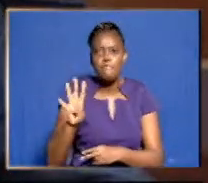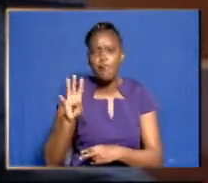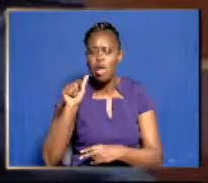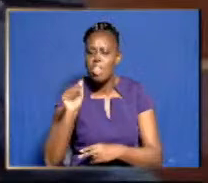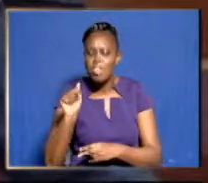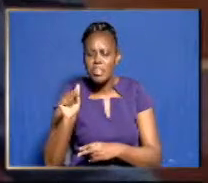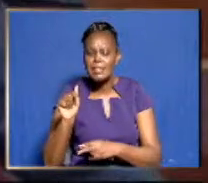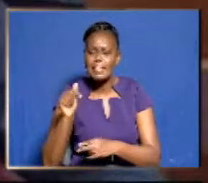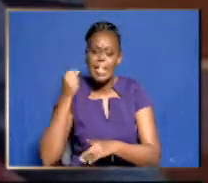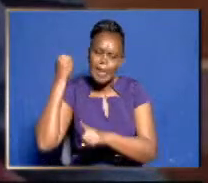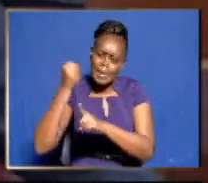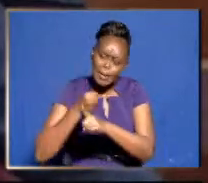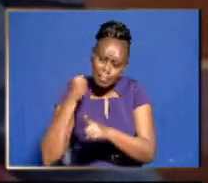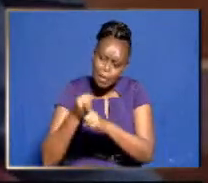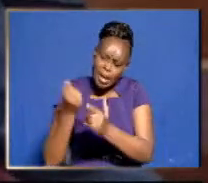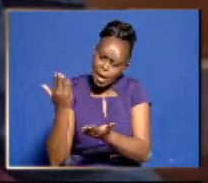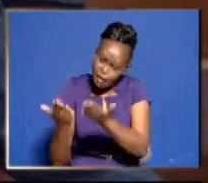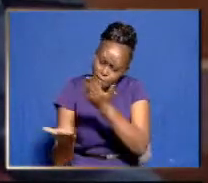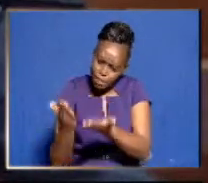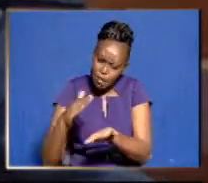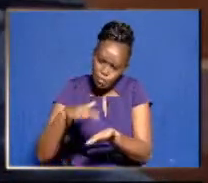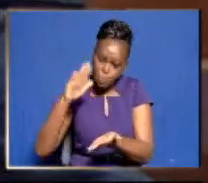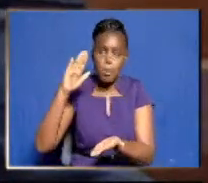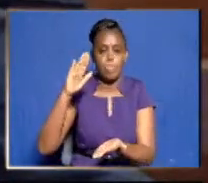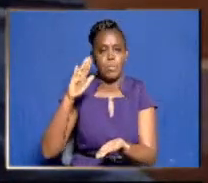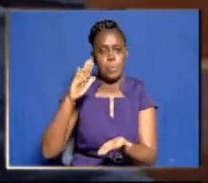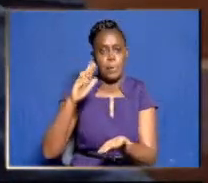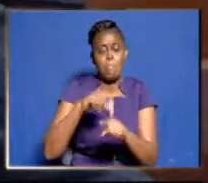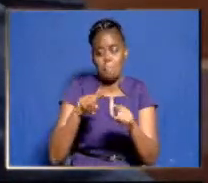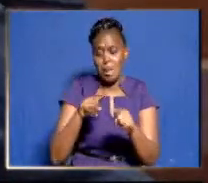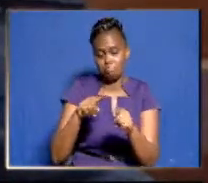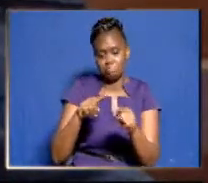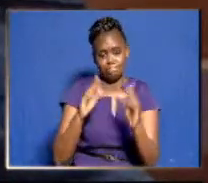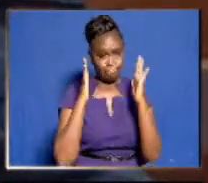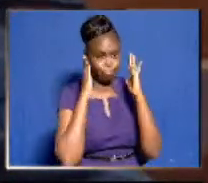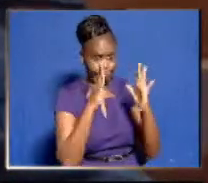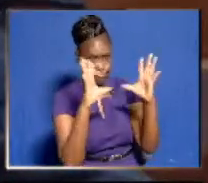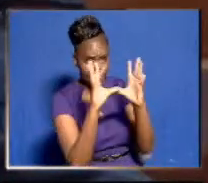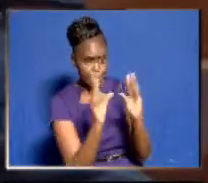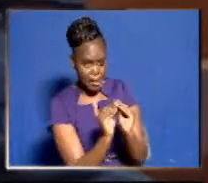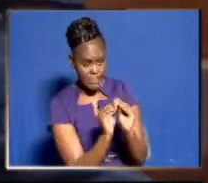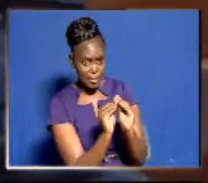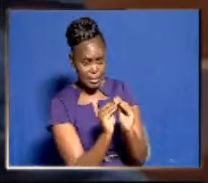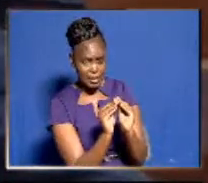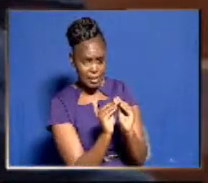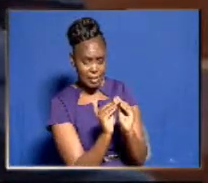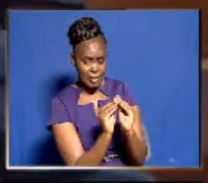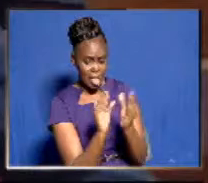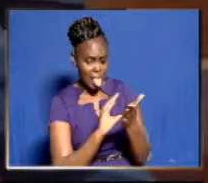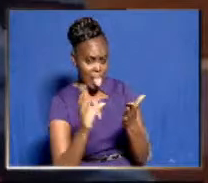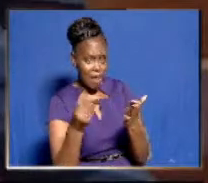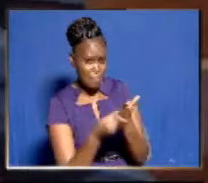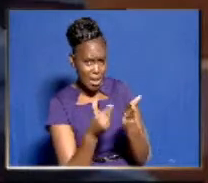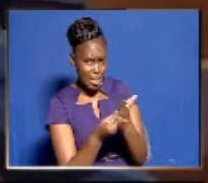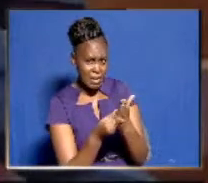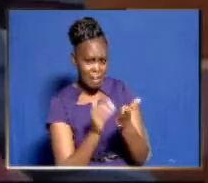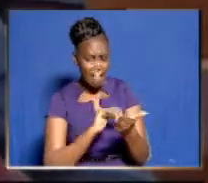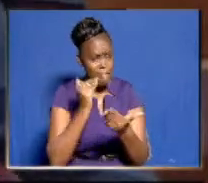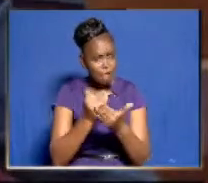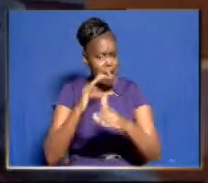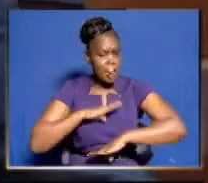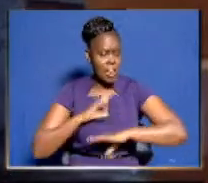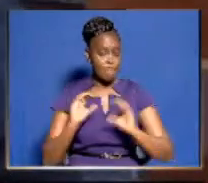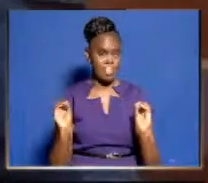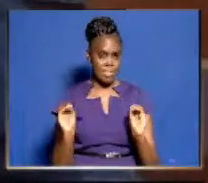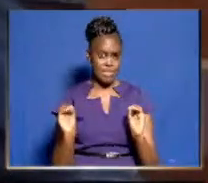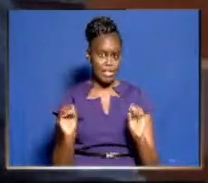evaluation, very regular evaluation. But when you look at the budget, Honorable Speaker, you realize this sector has been underfunded. The